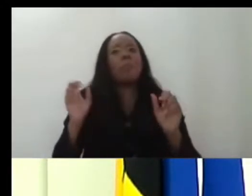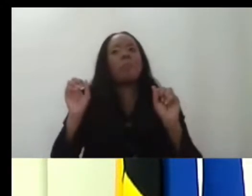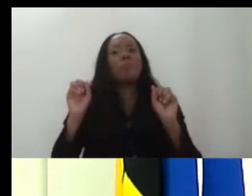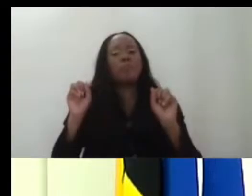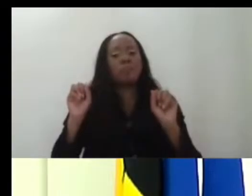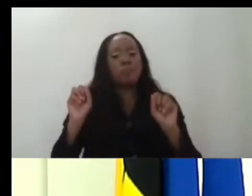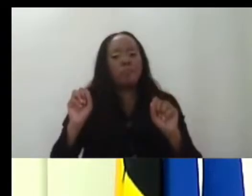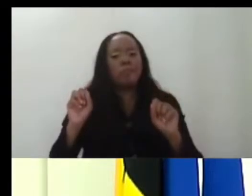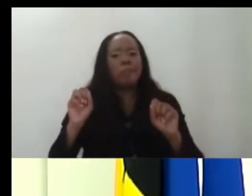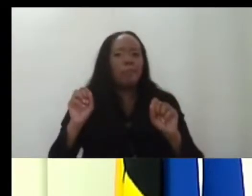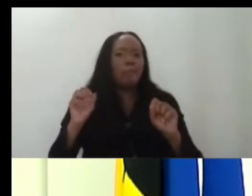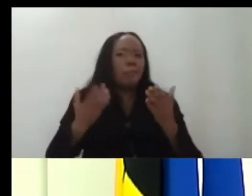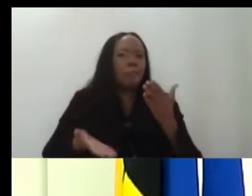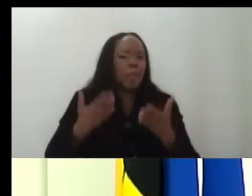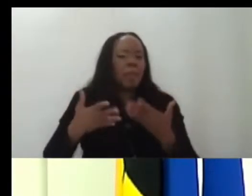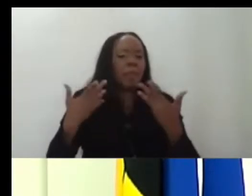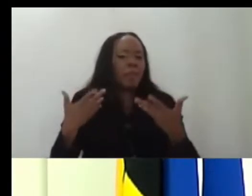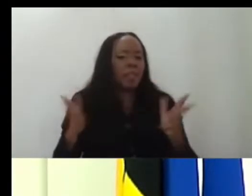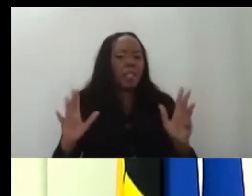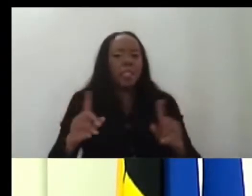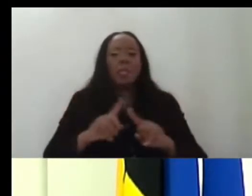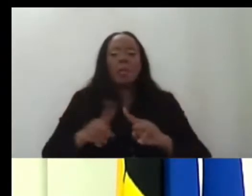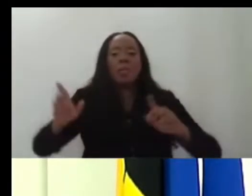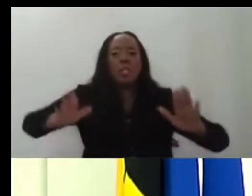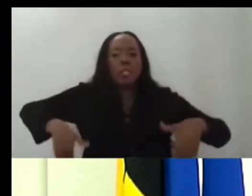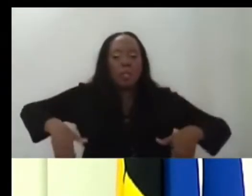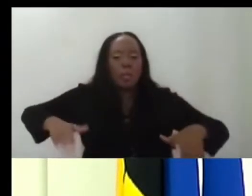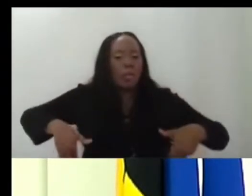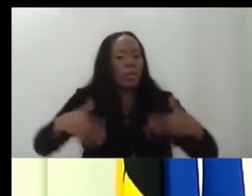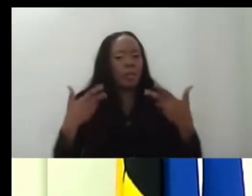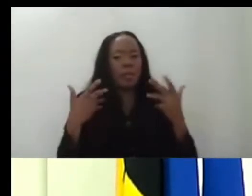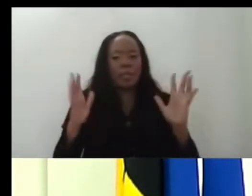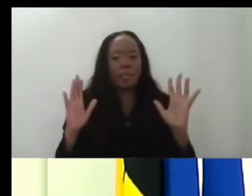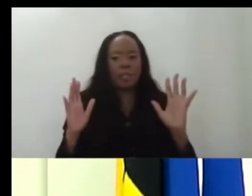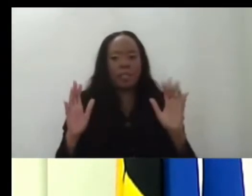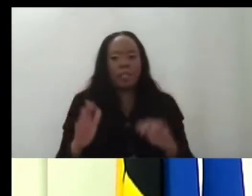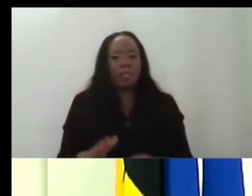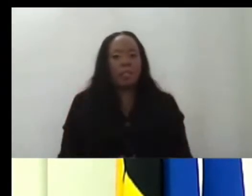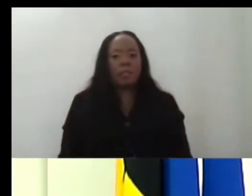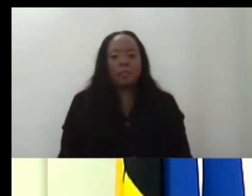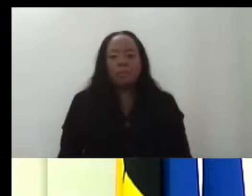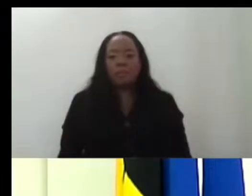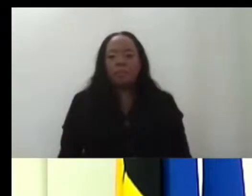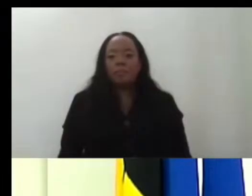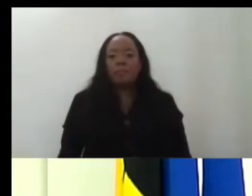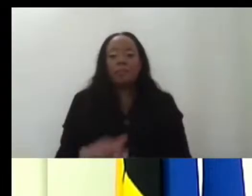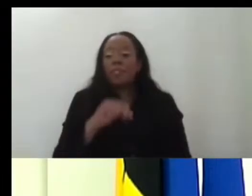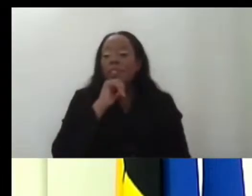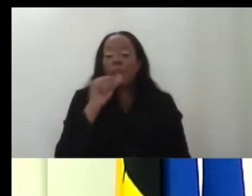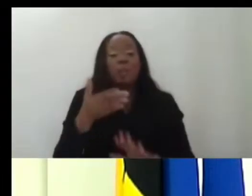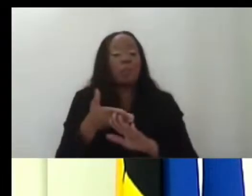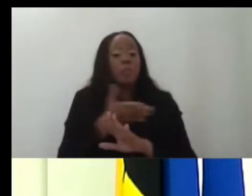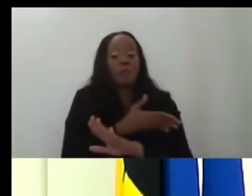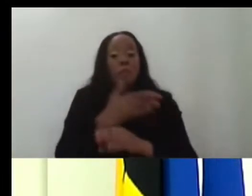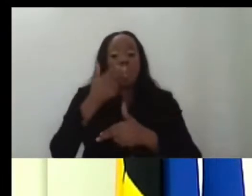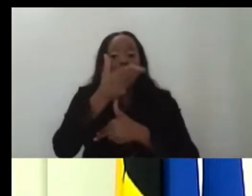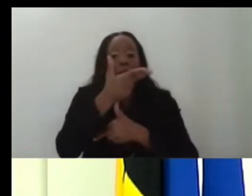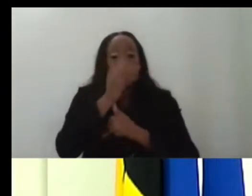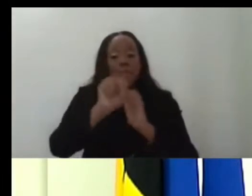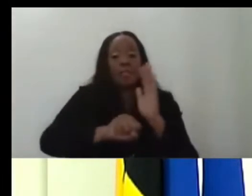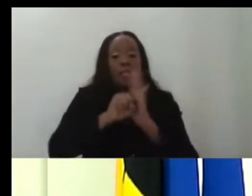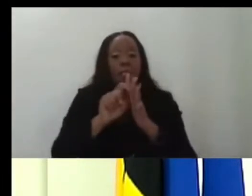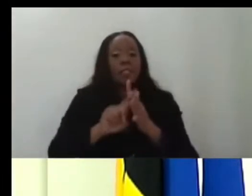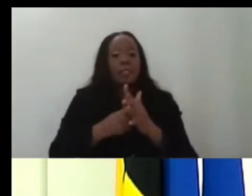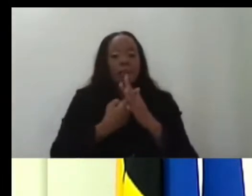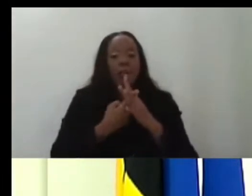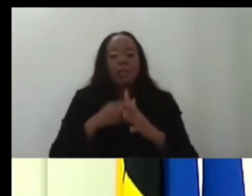complete. It will not be completed before the start of the hurricane season, and it is a work that is going to go